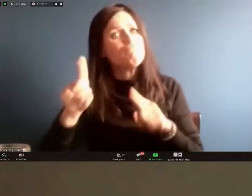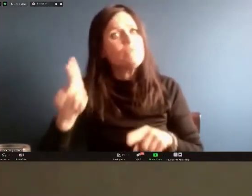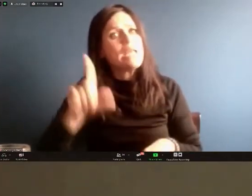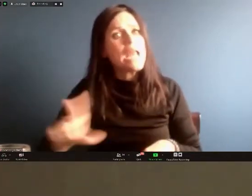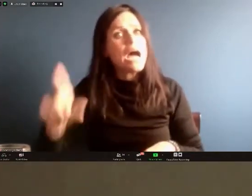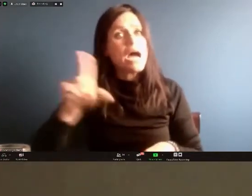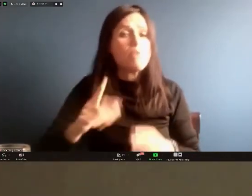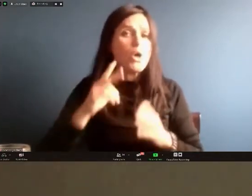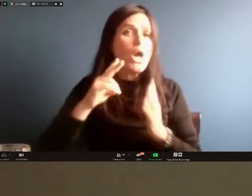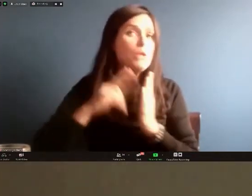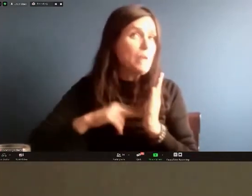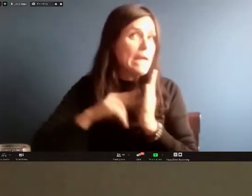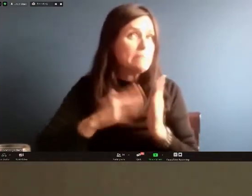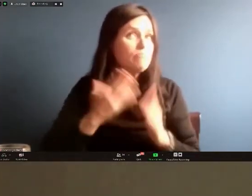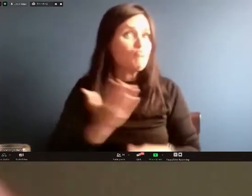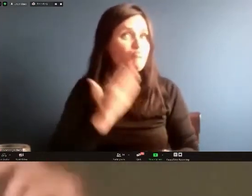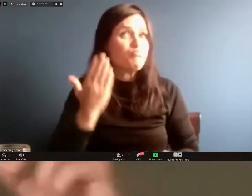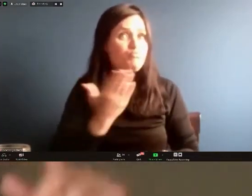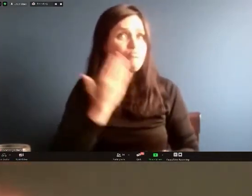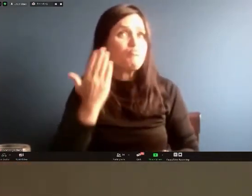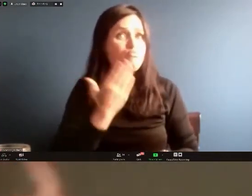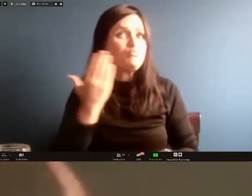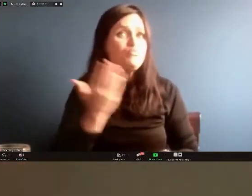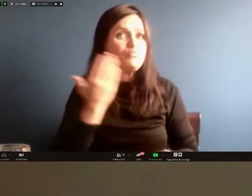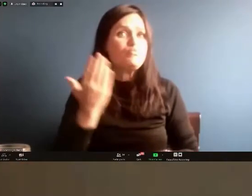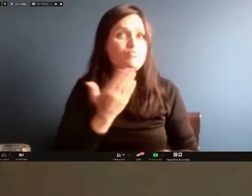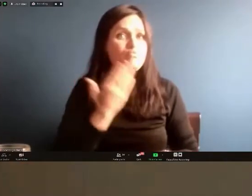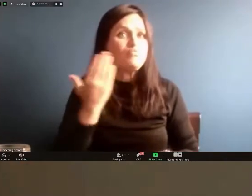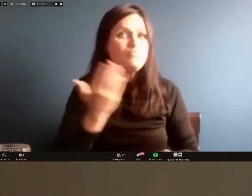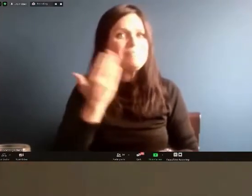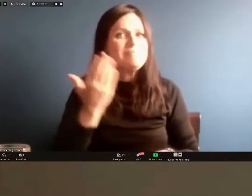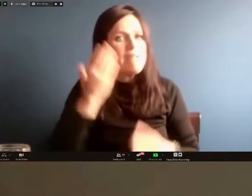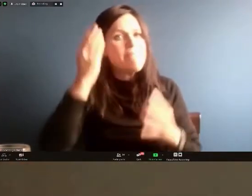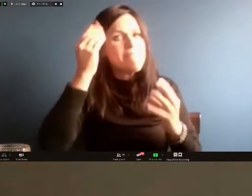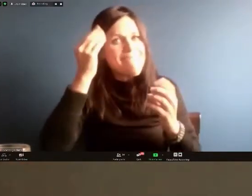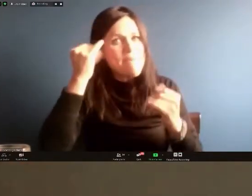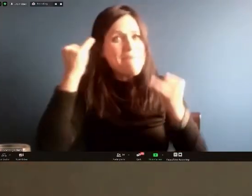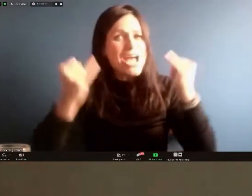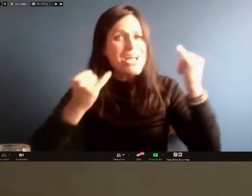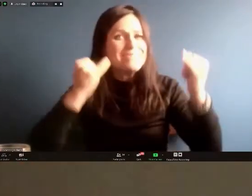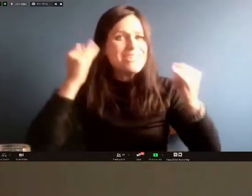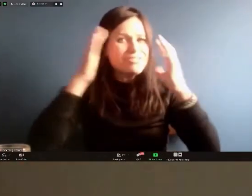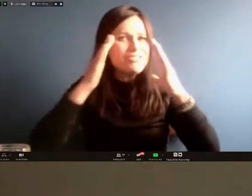read a lot of books. So I played a lot of imaginary